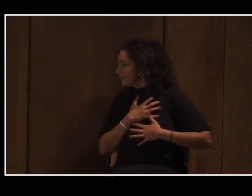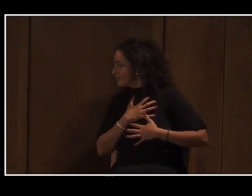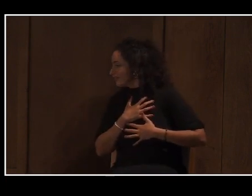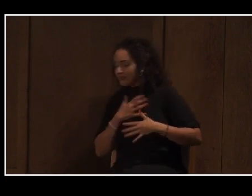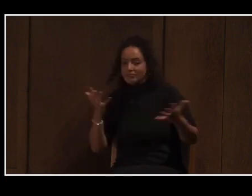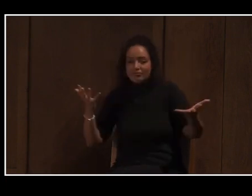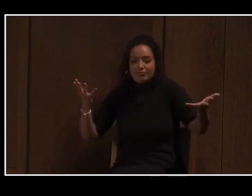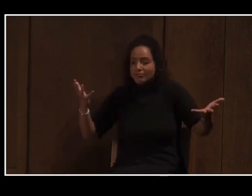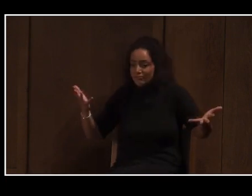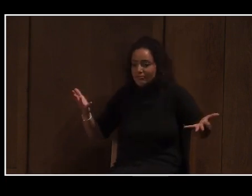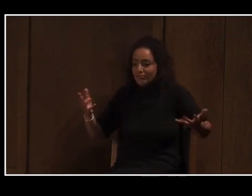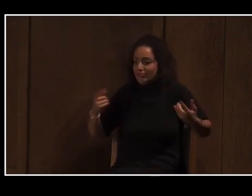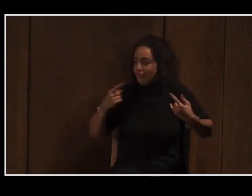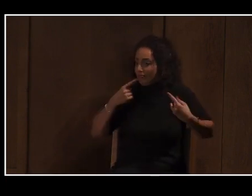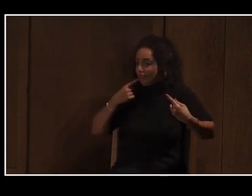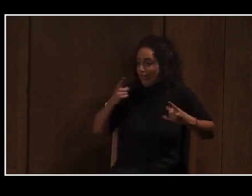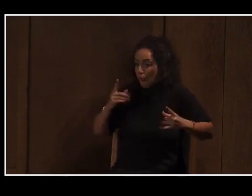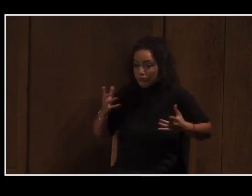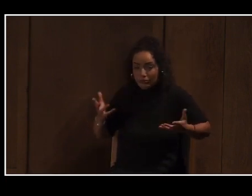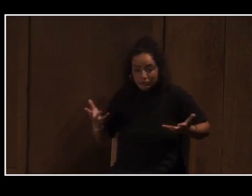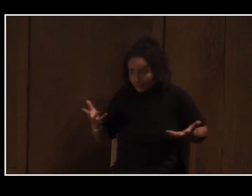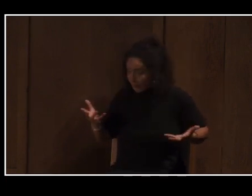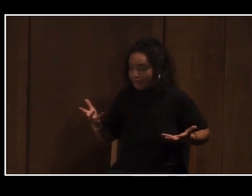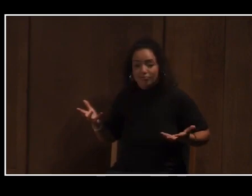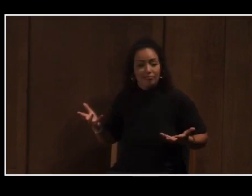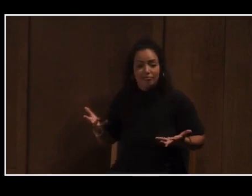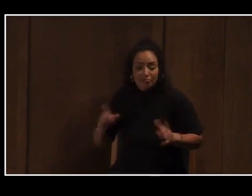What can I say? I've been making notes. So,